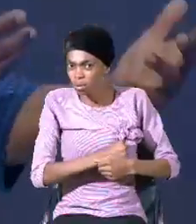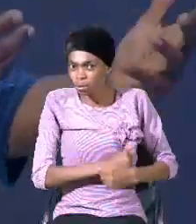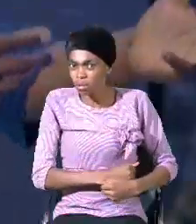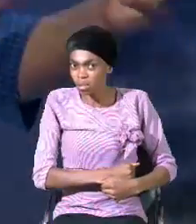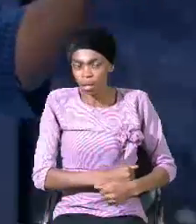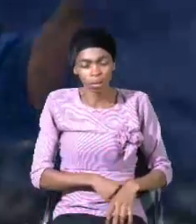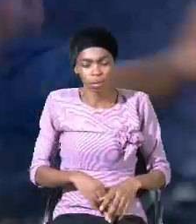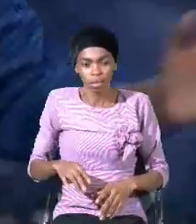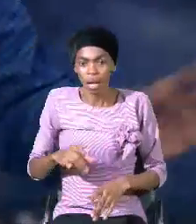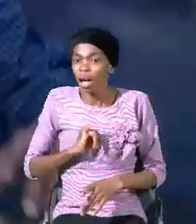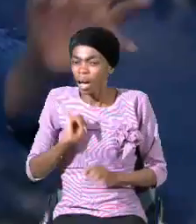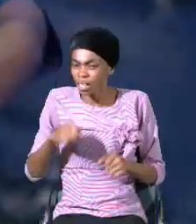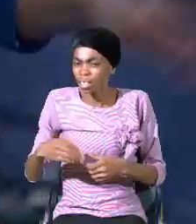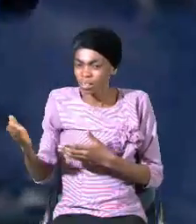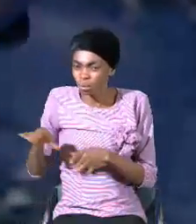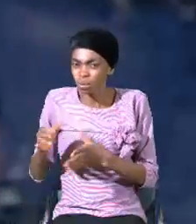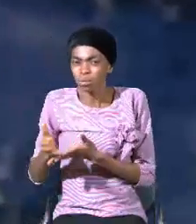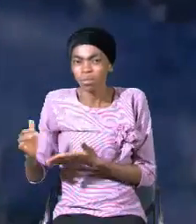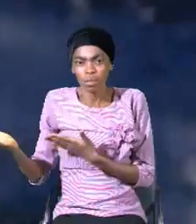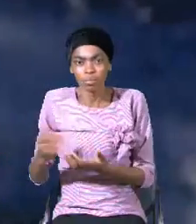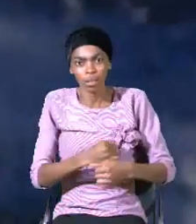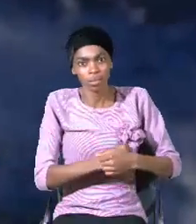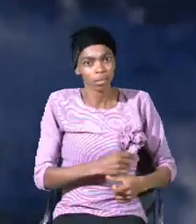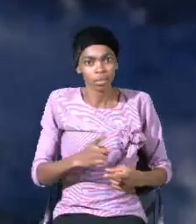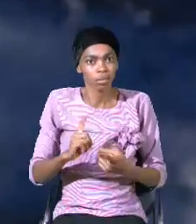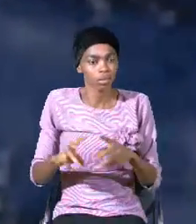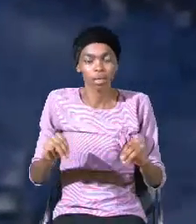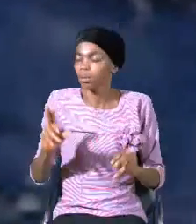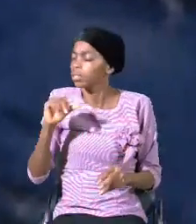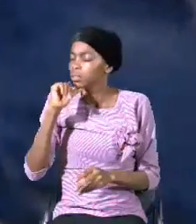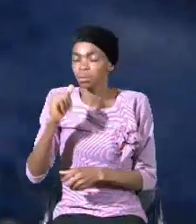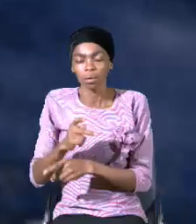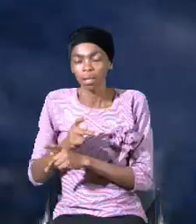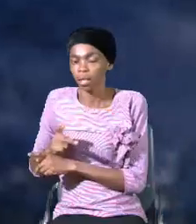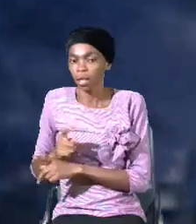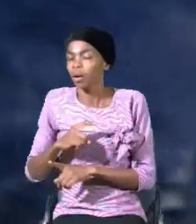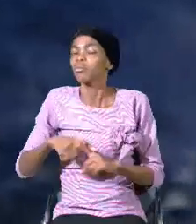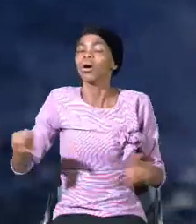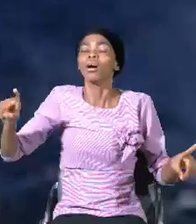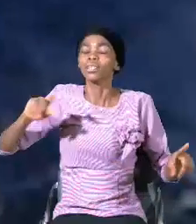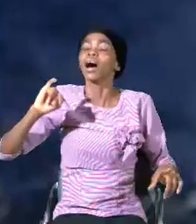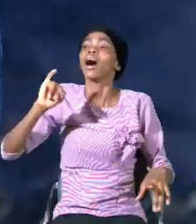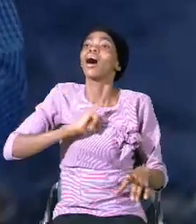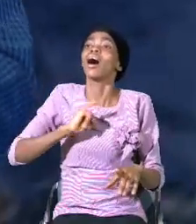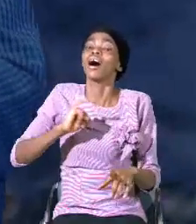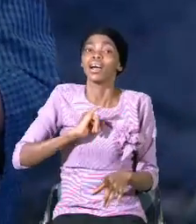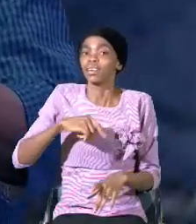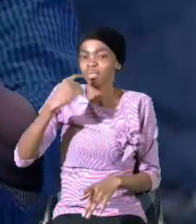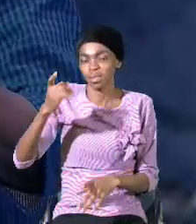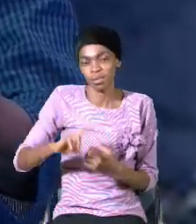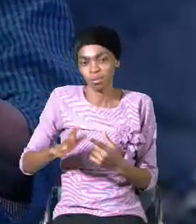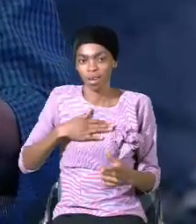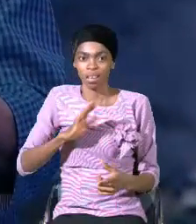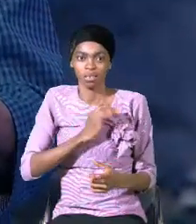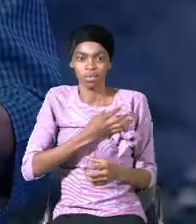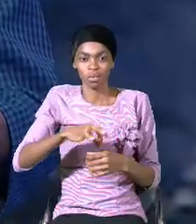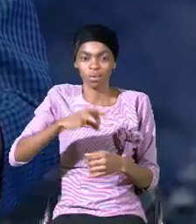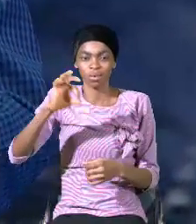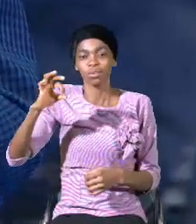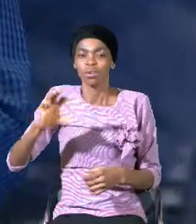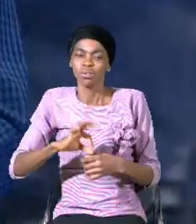something to bring security to them, that was not his concern. But I will say to my soul, soul,